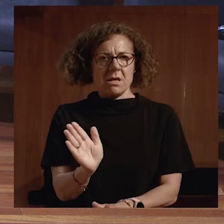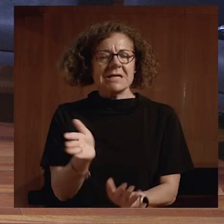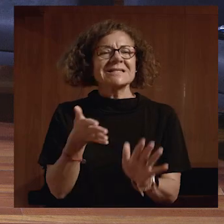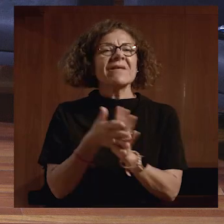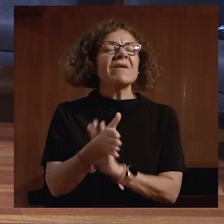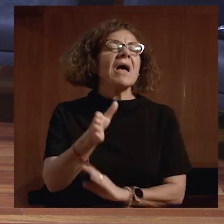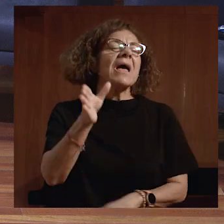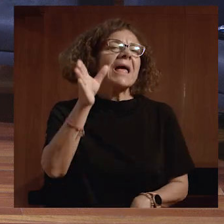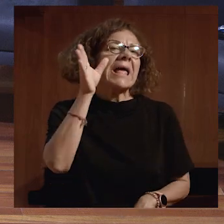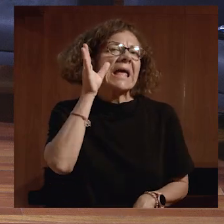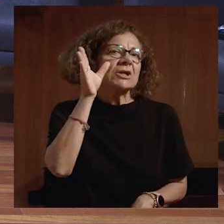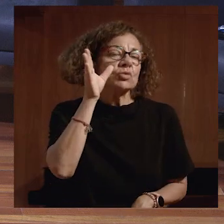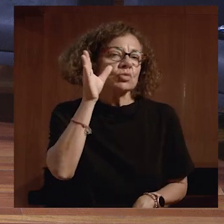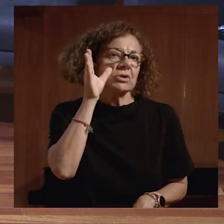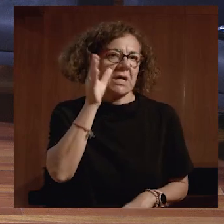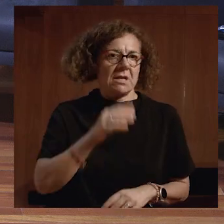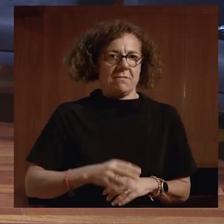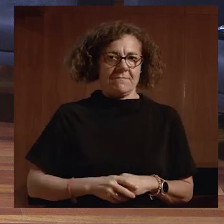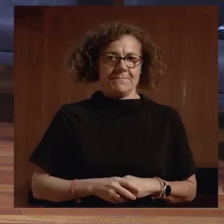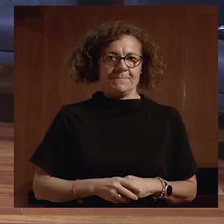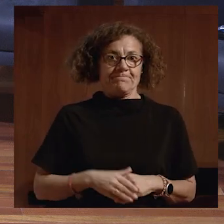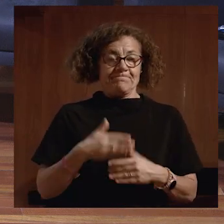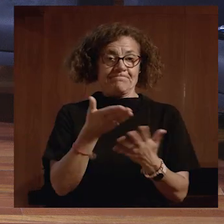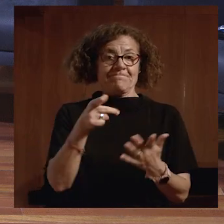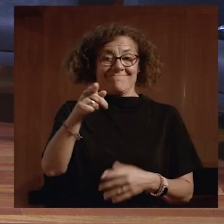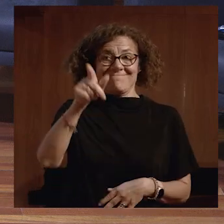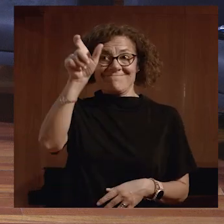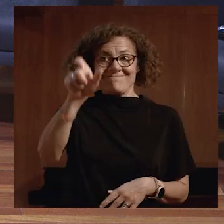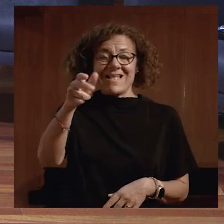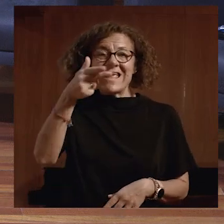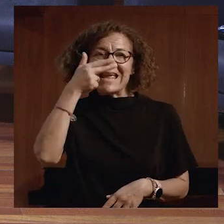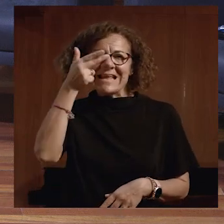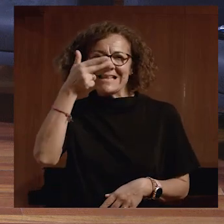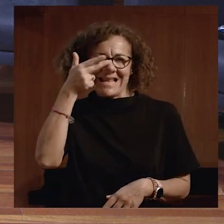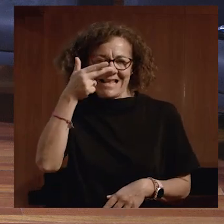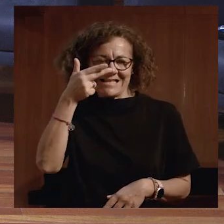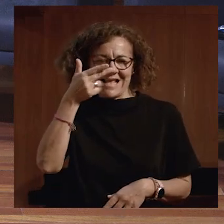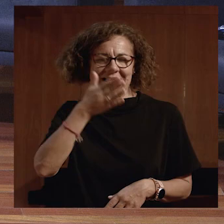and being able to adapt yourself to fit into what they are looking for.